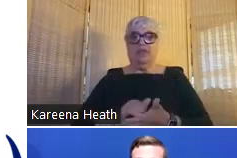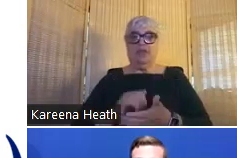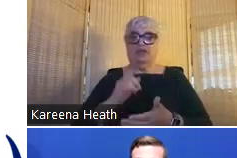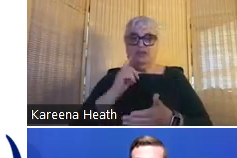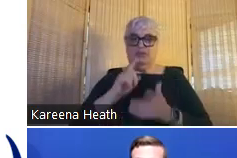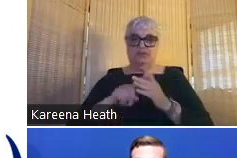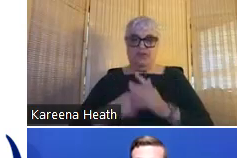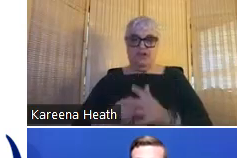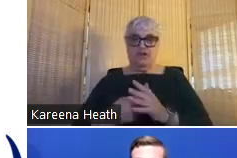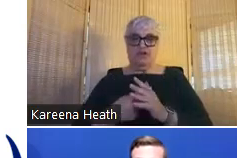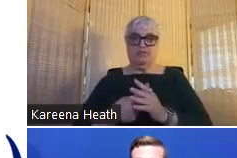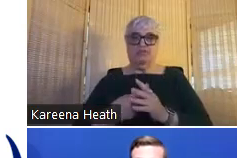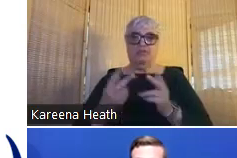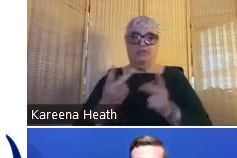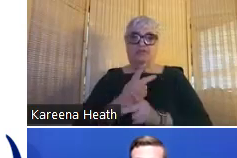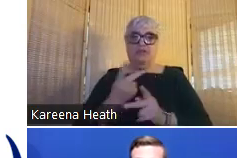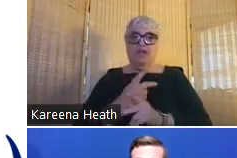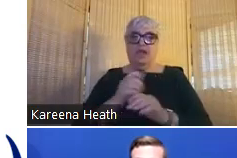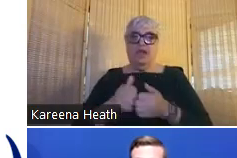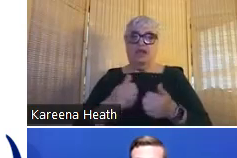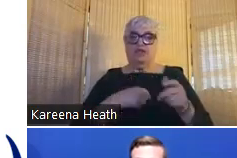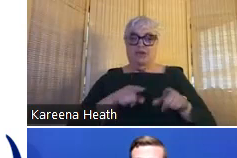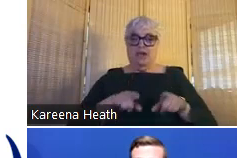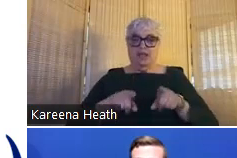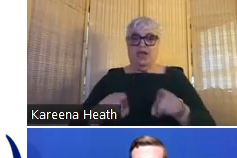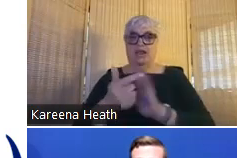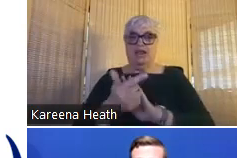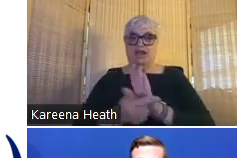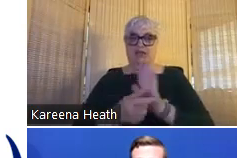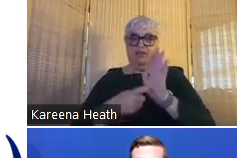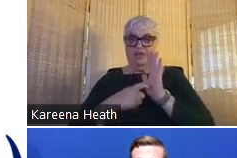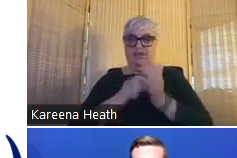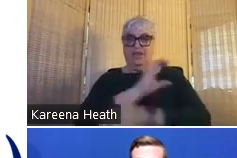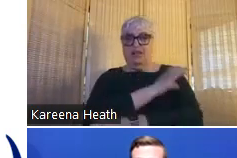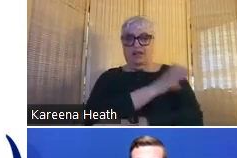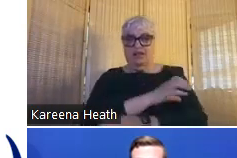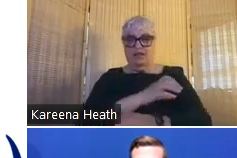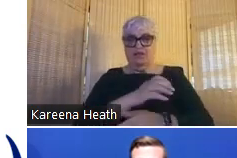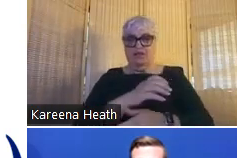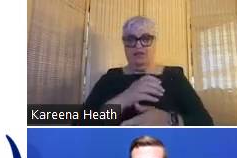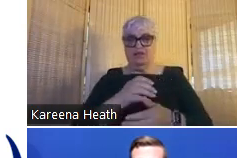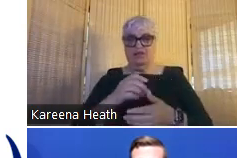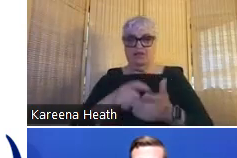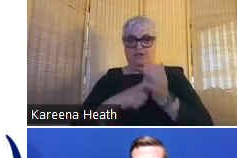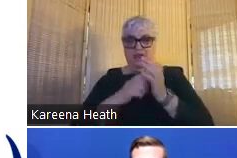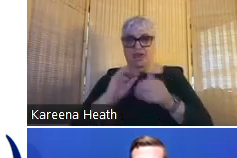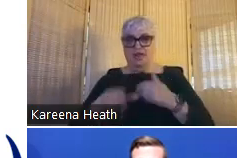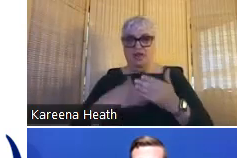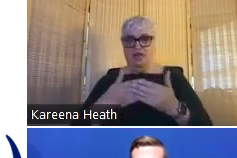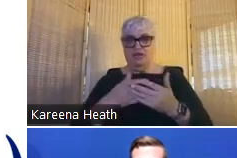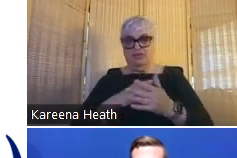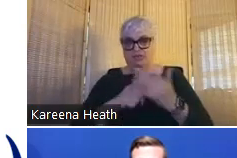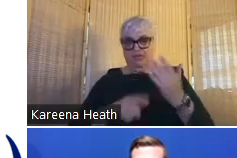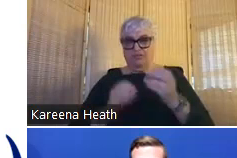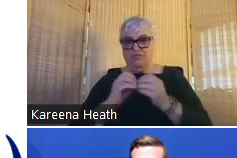start to figure out a way to align legal requirements, clinical necessity, all of that, getting more information